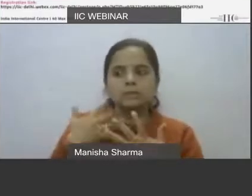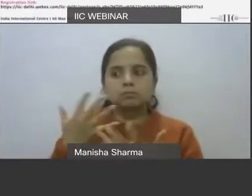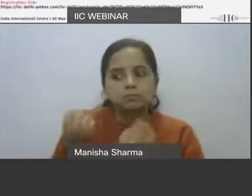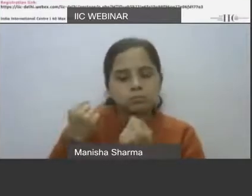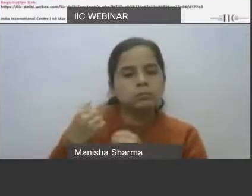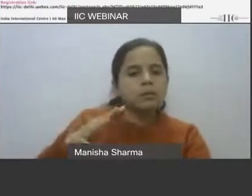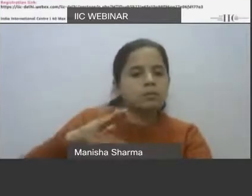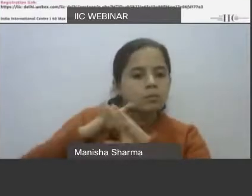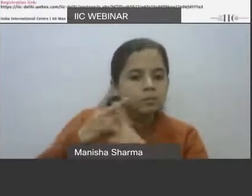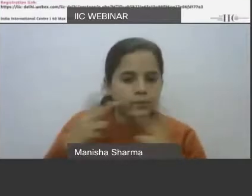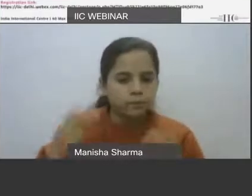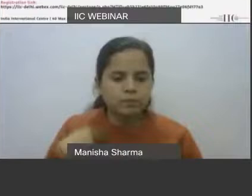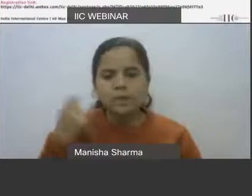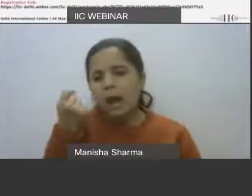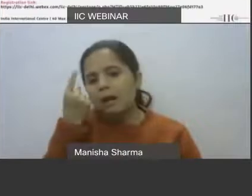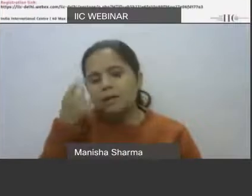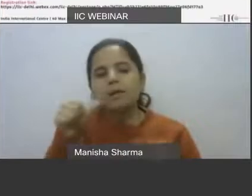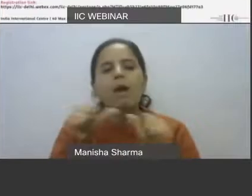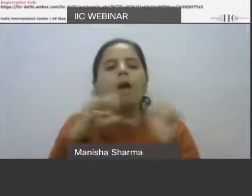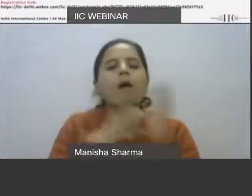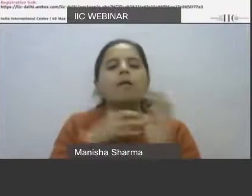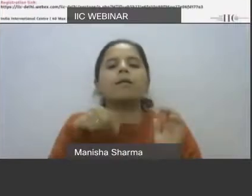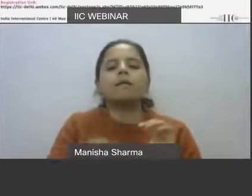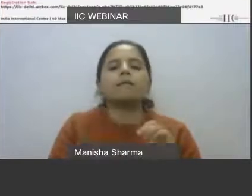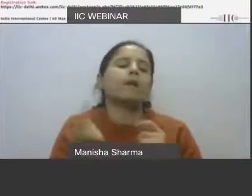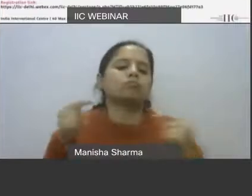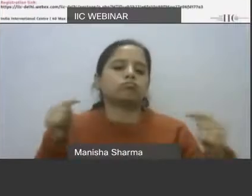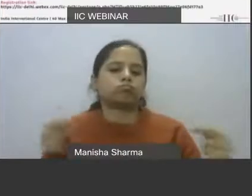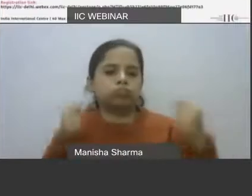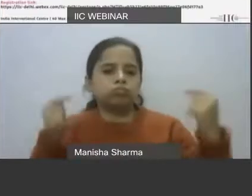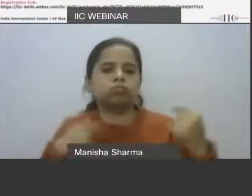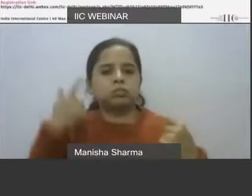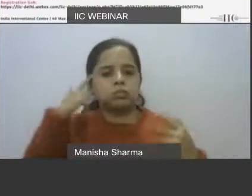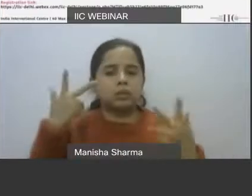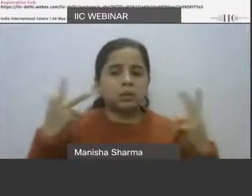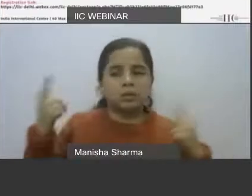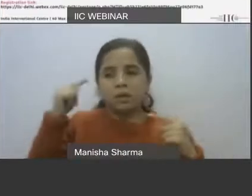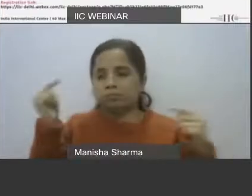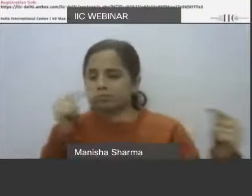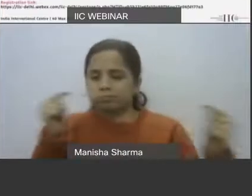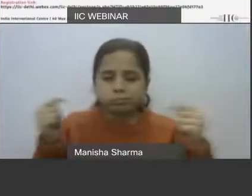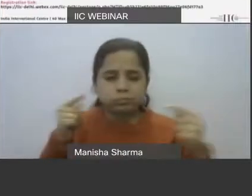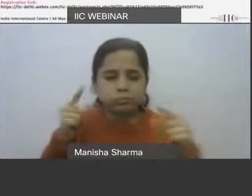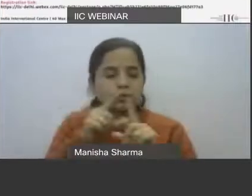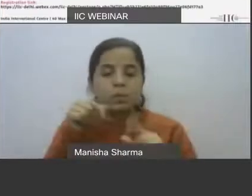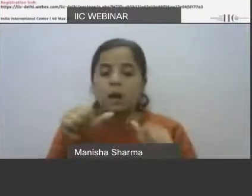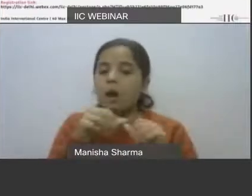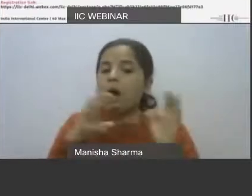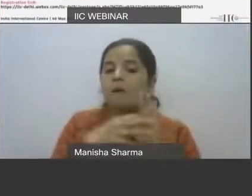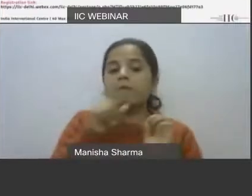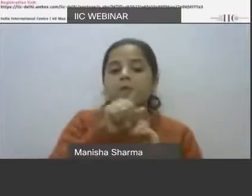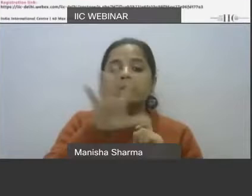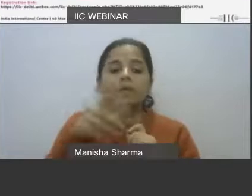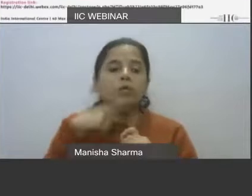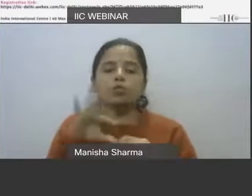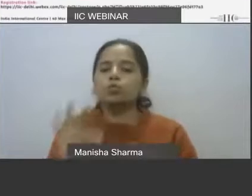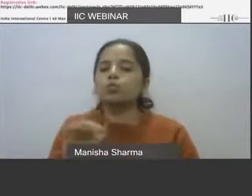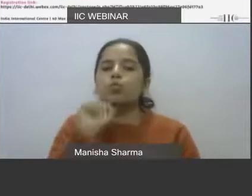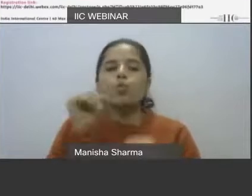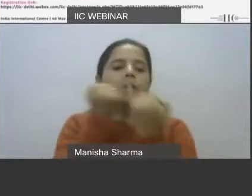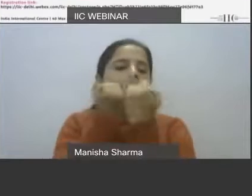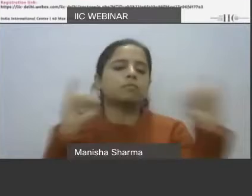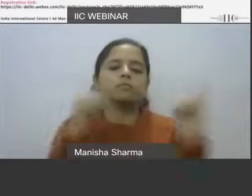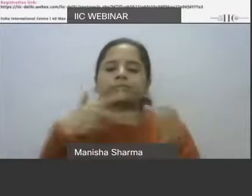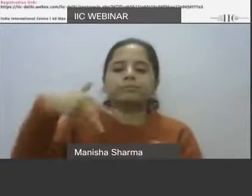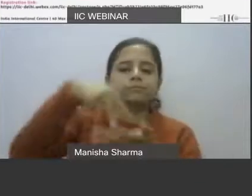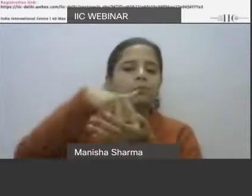the fallacy of the Article 15 argument as a standalone argument. The problem is that Article 15 does not have an independent standing